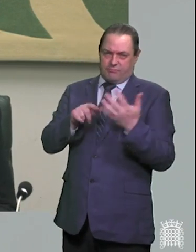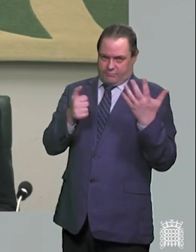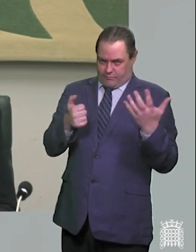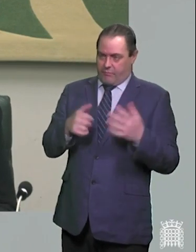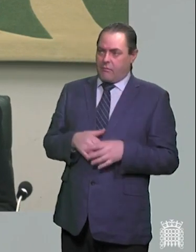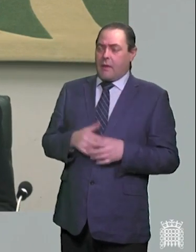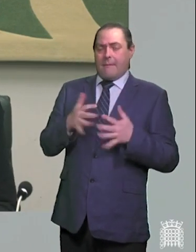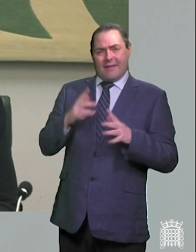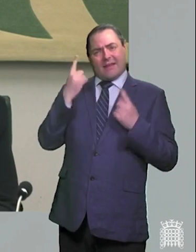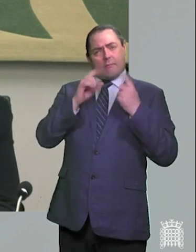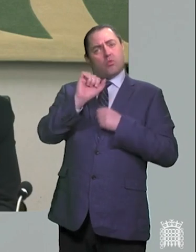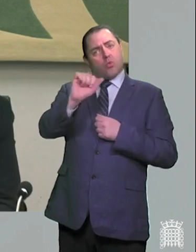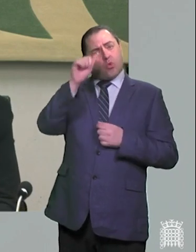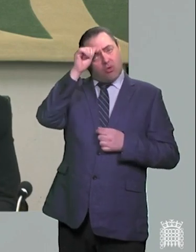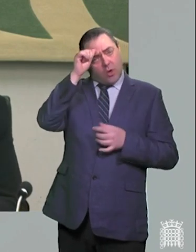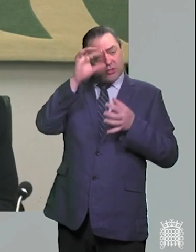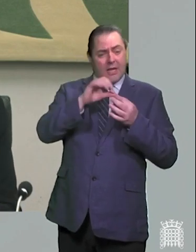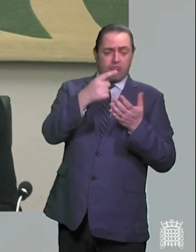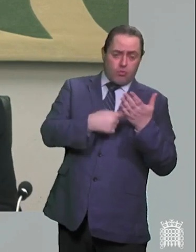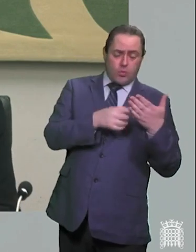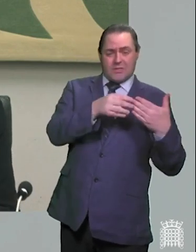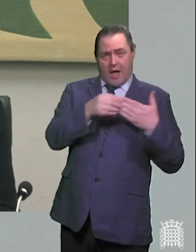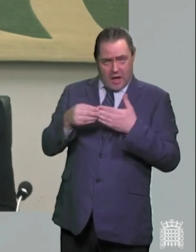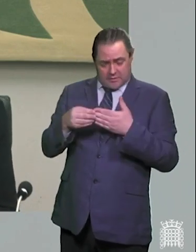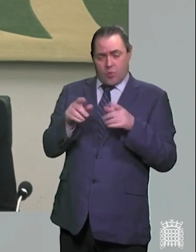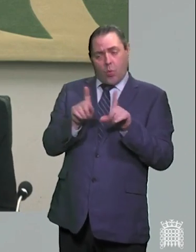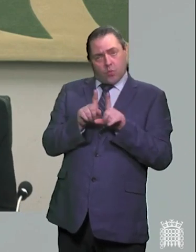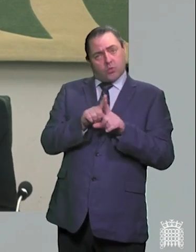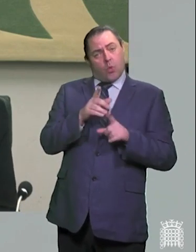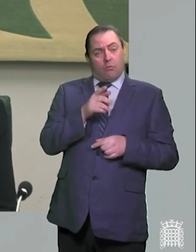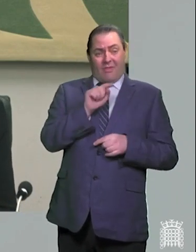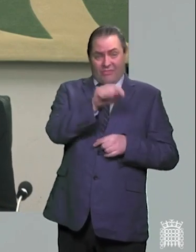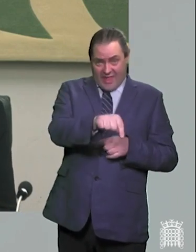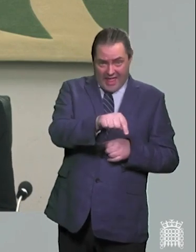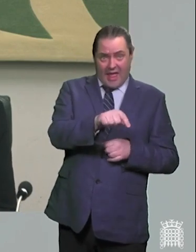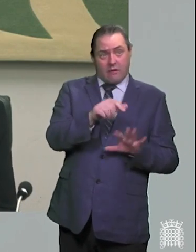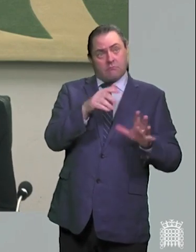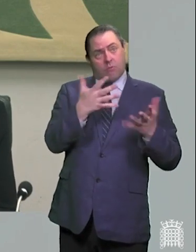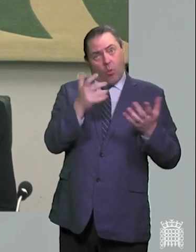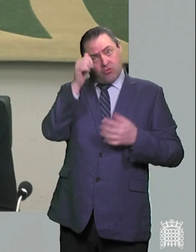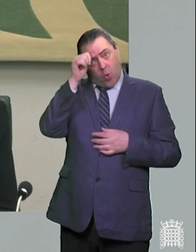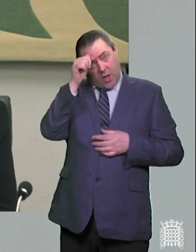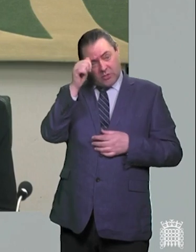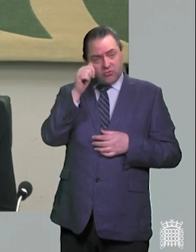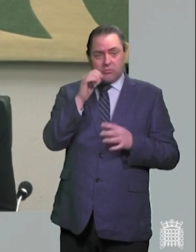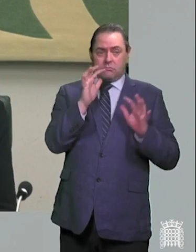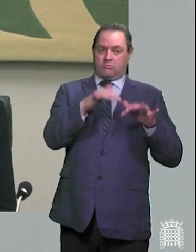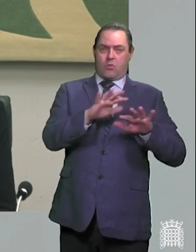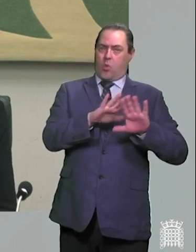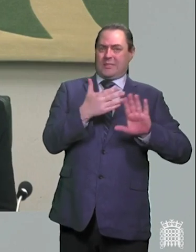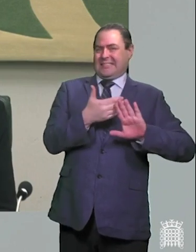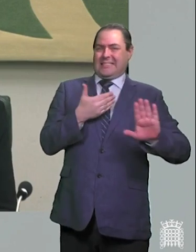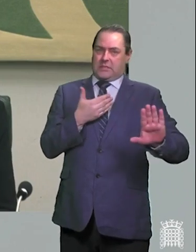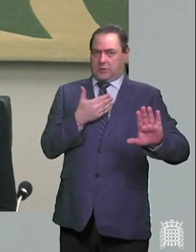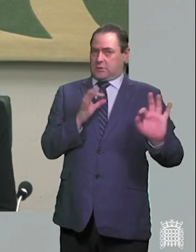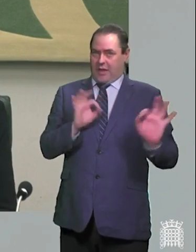We've considered your knowledge of the rules and guidance then in force, and we've considered your attendance at and knowledge of gatherings that were not socially distanced